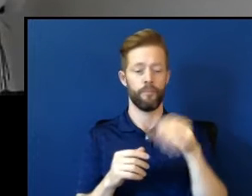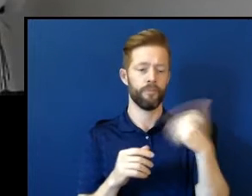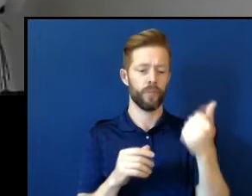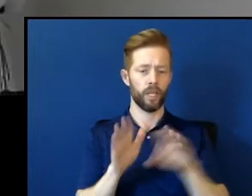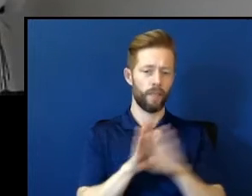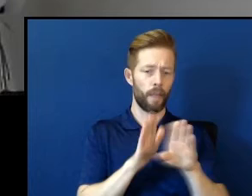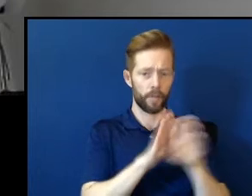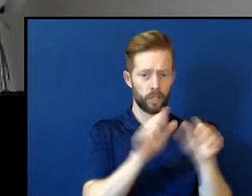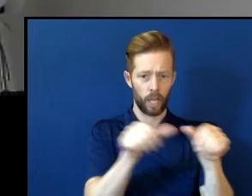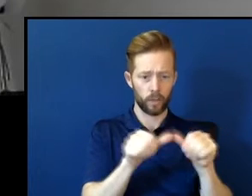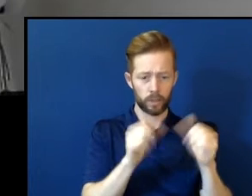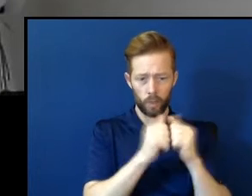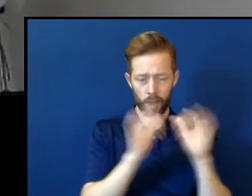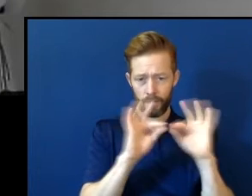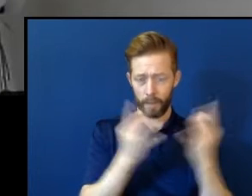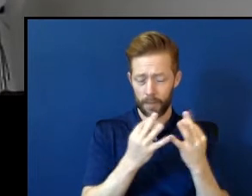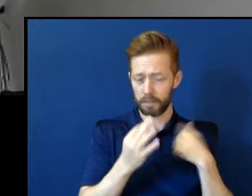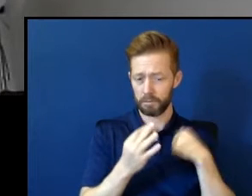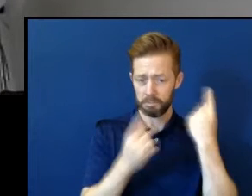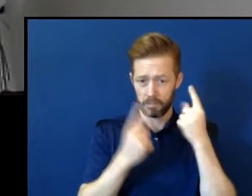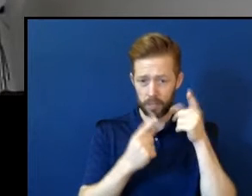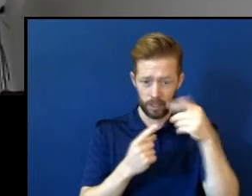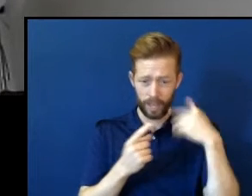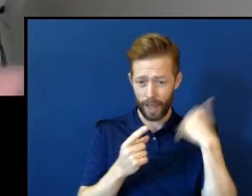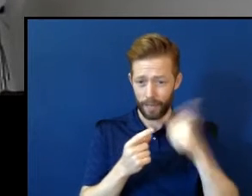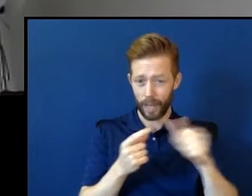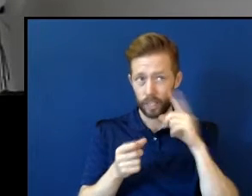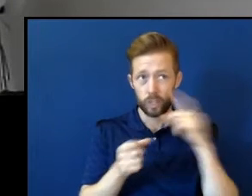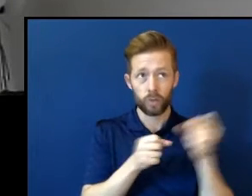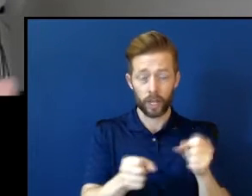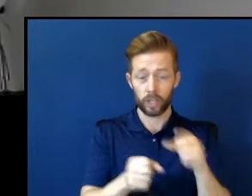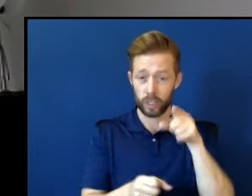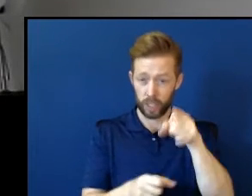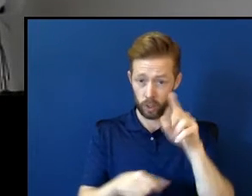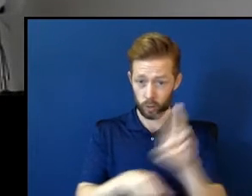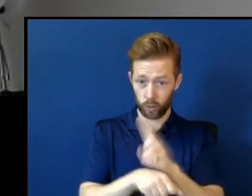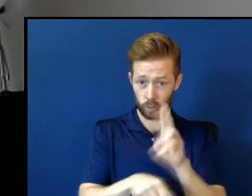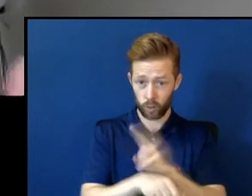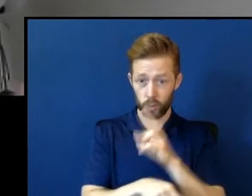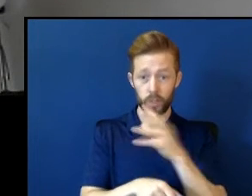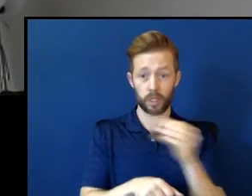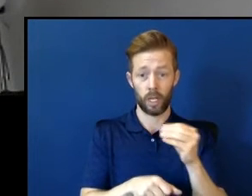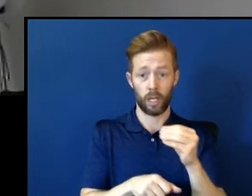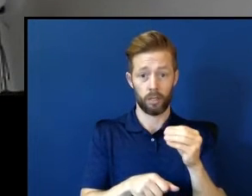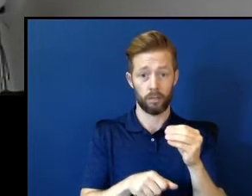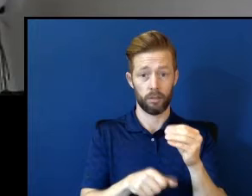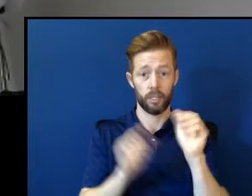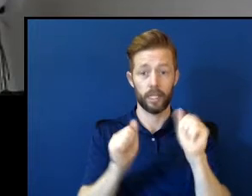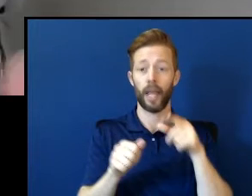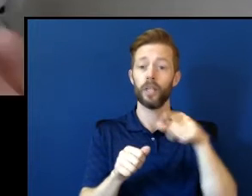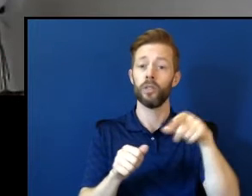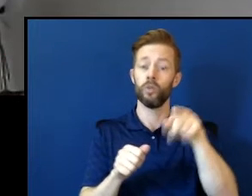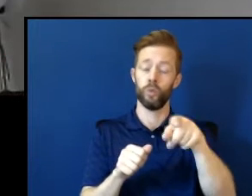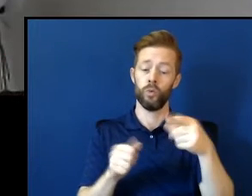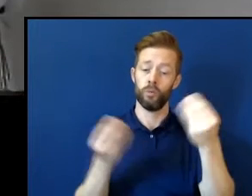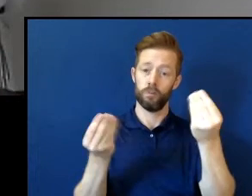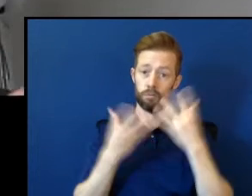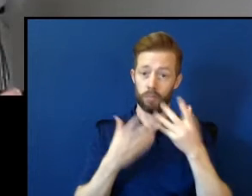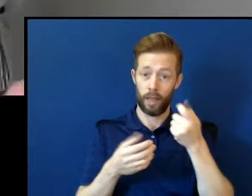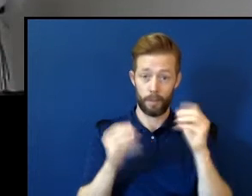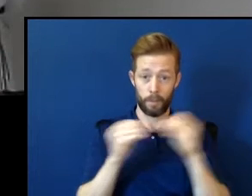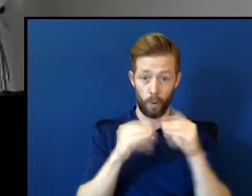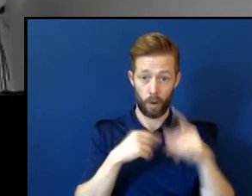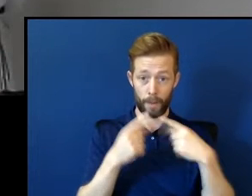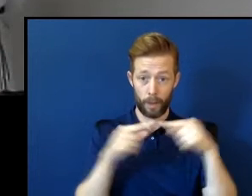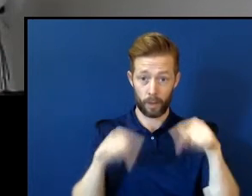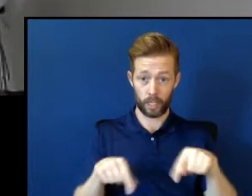learning and other developmental areas with families? Do you have any strategy that you used? And can you tell us a little